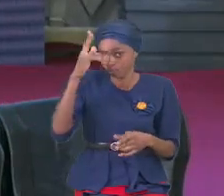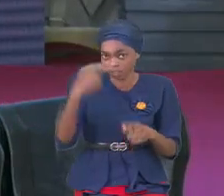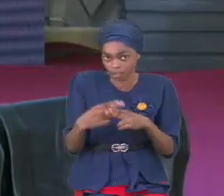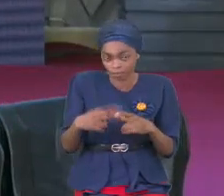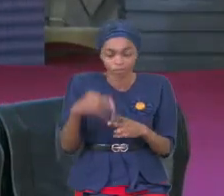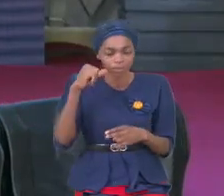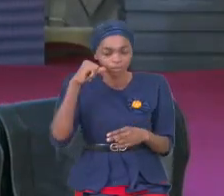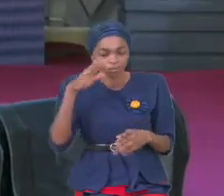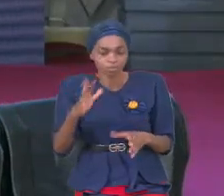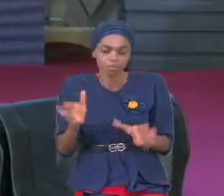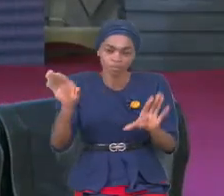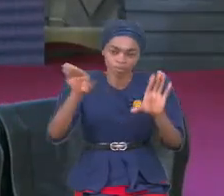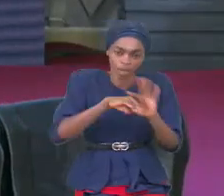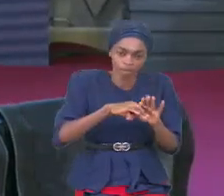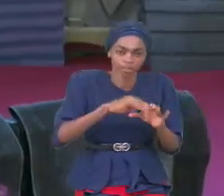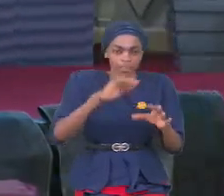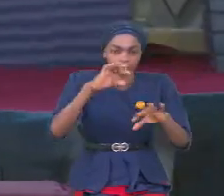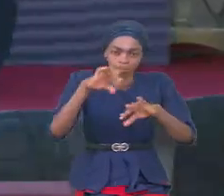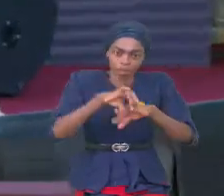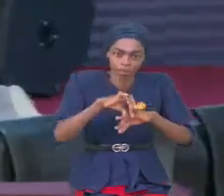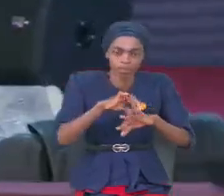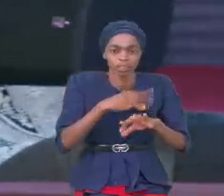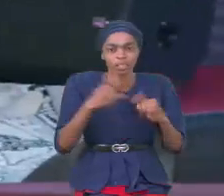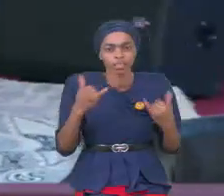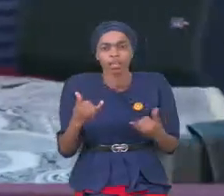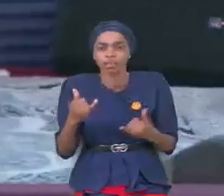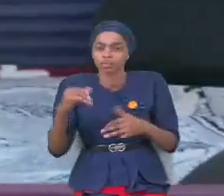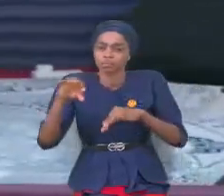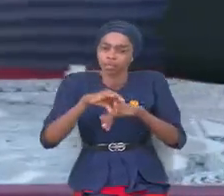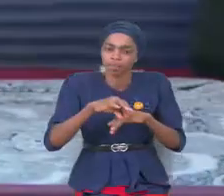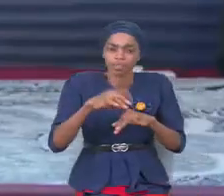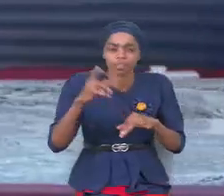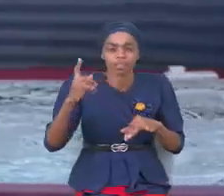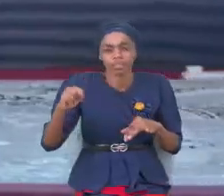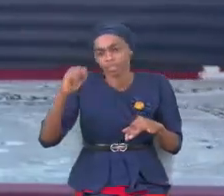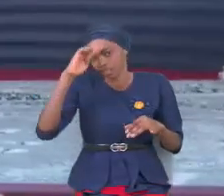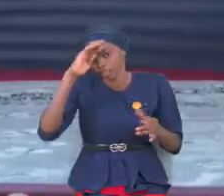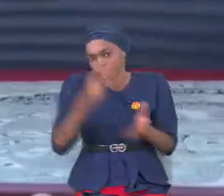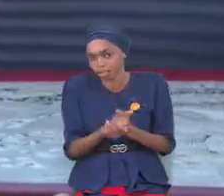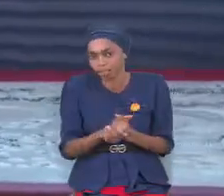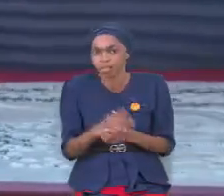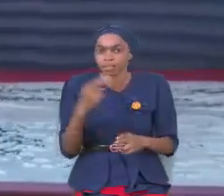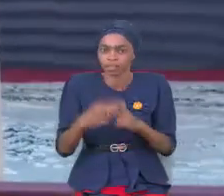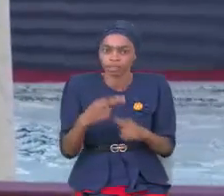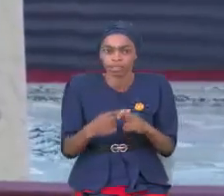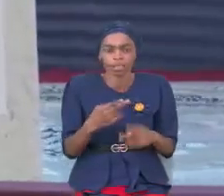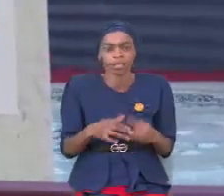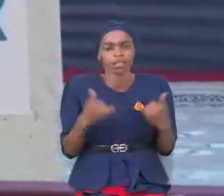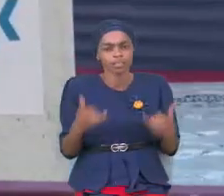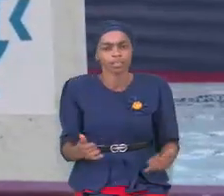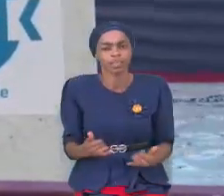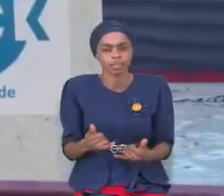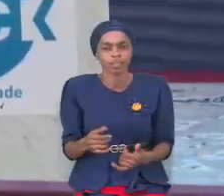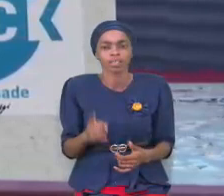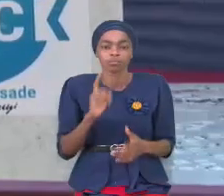was bearing when she was a spinster, when she had not married. You cannot remember. Why? Because